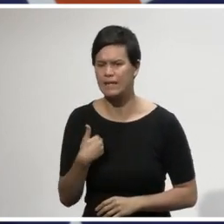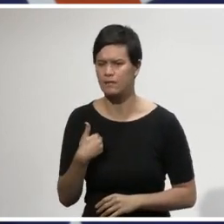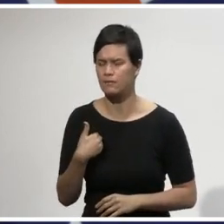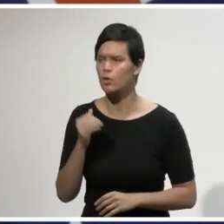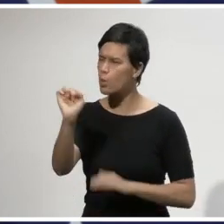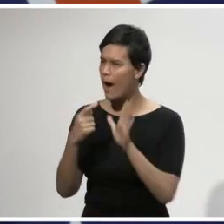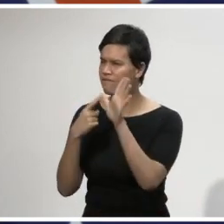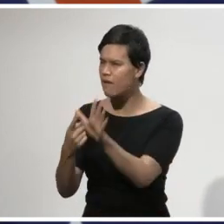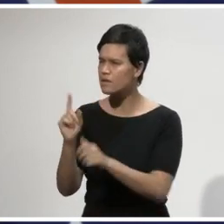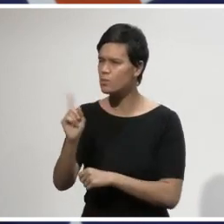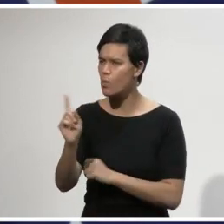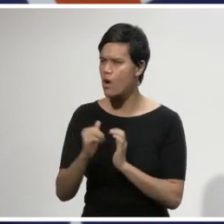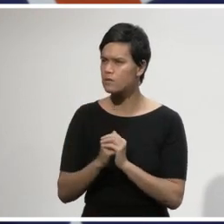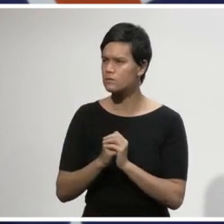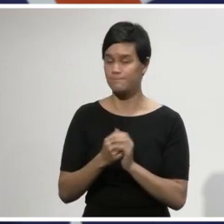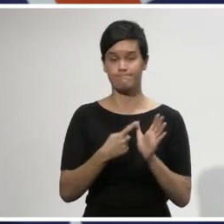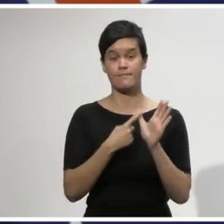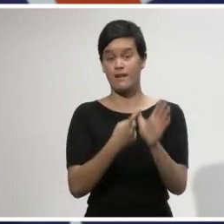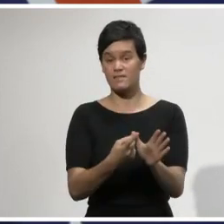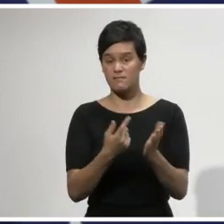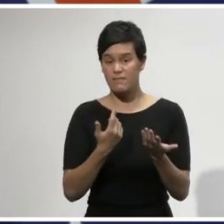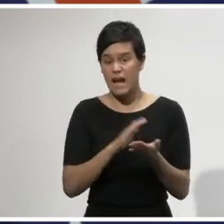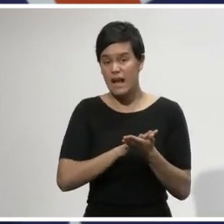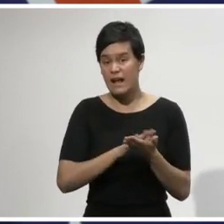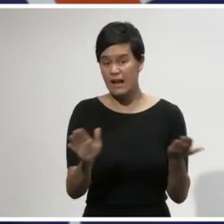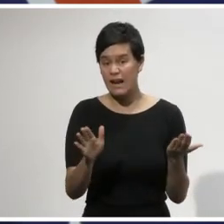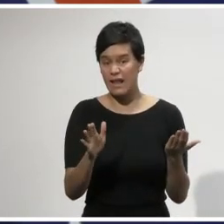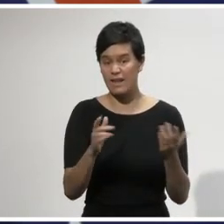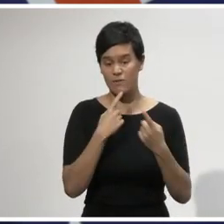We have very clear guidance on our website about the use